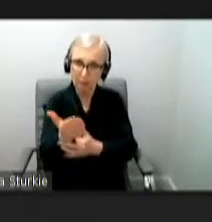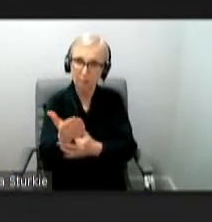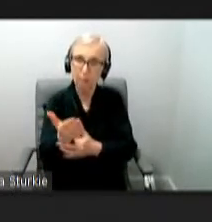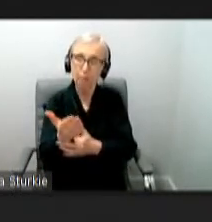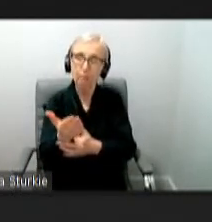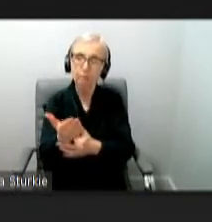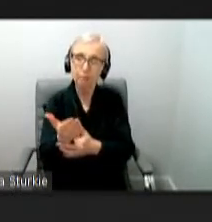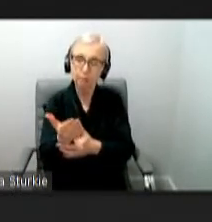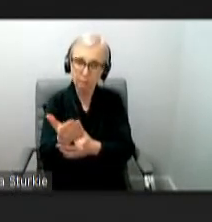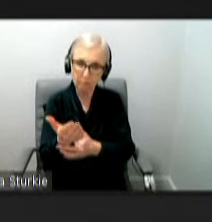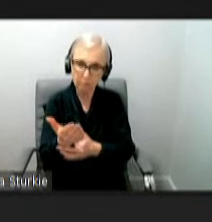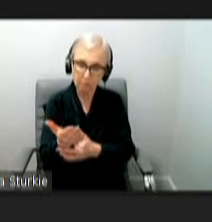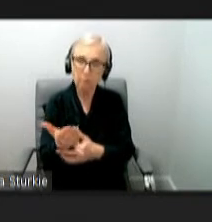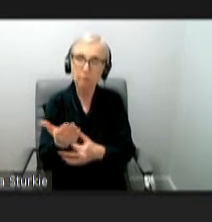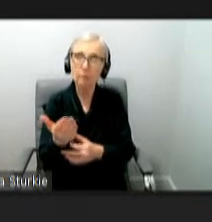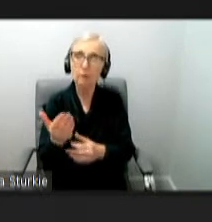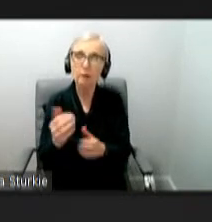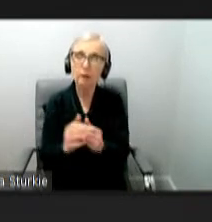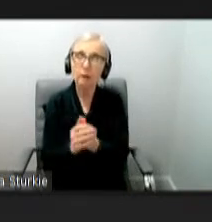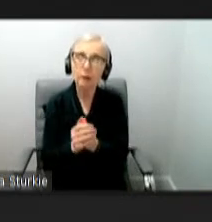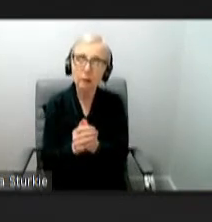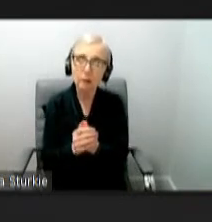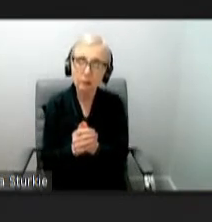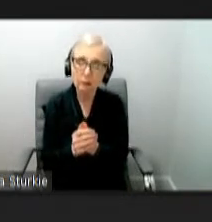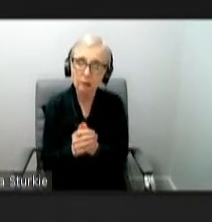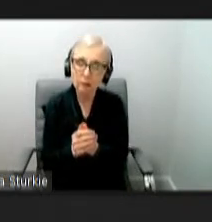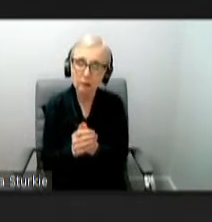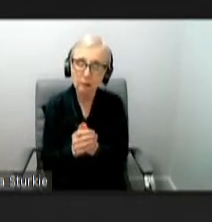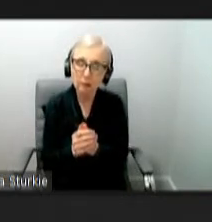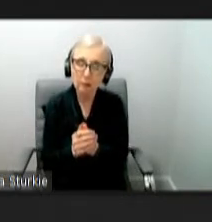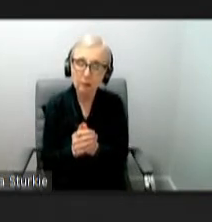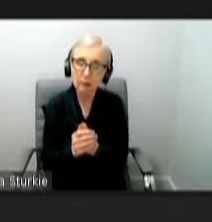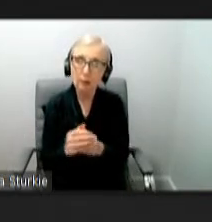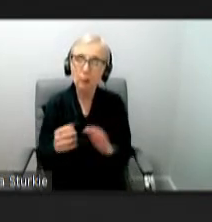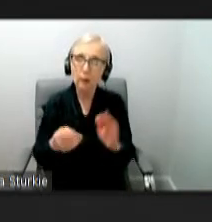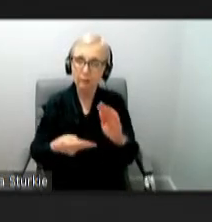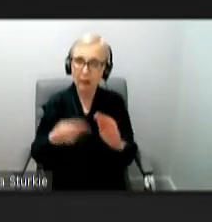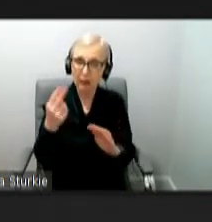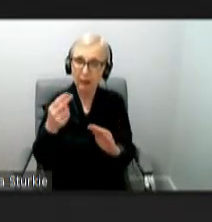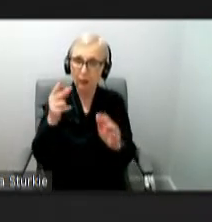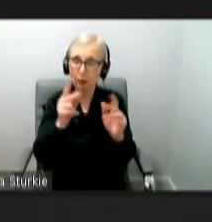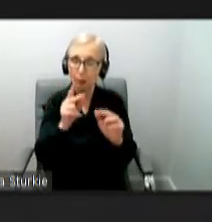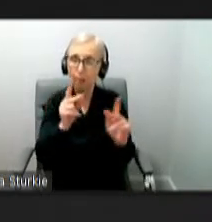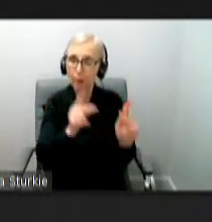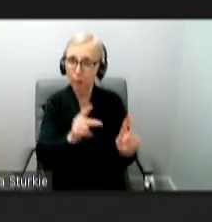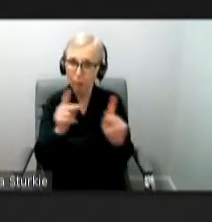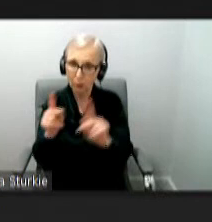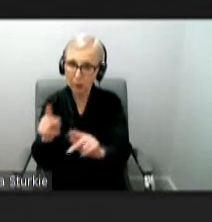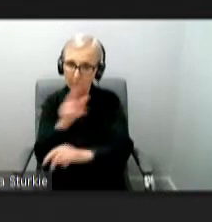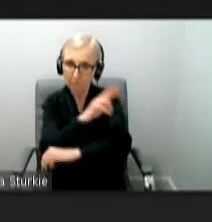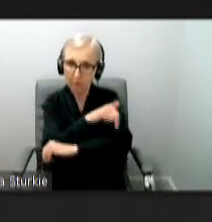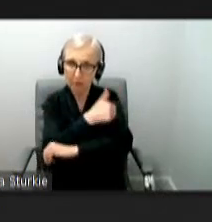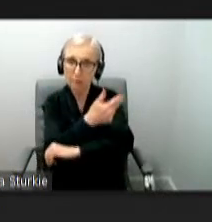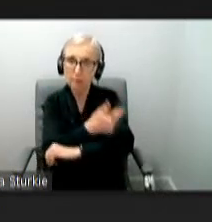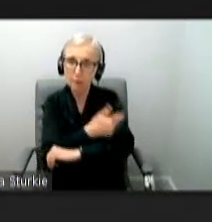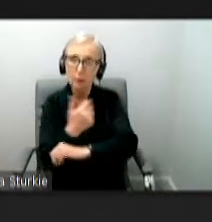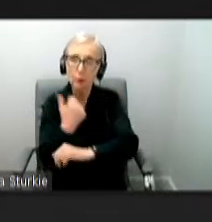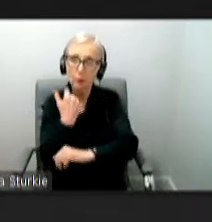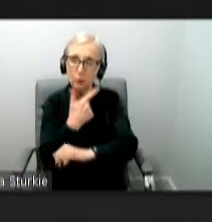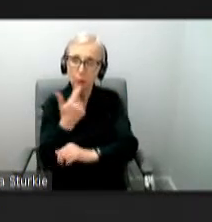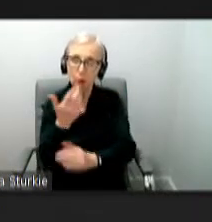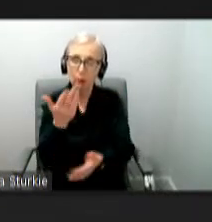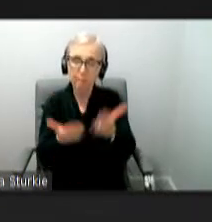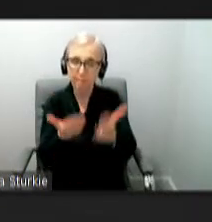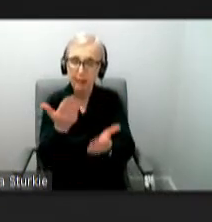we're seeing. That really high prevalence is resulting in a higher proportion of hospitalizations that are among people who may not